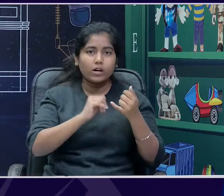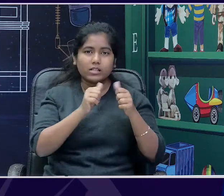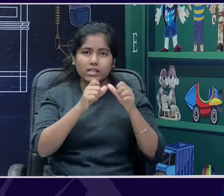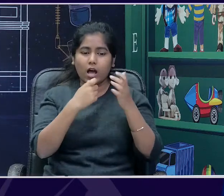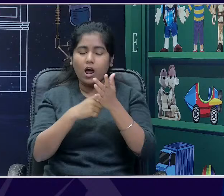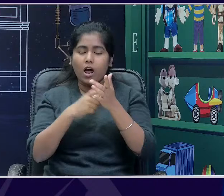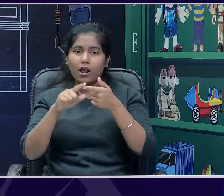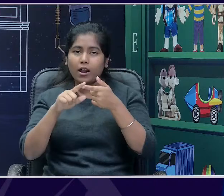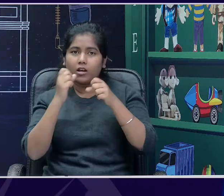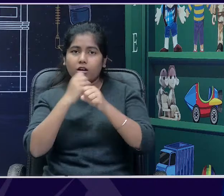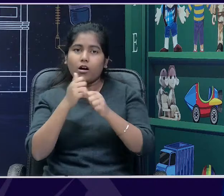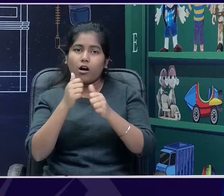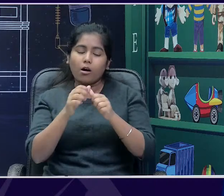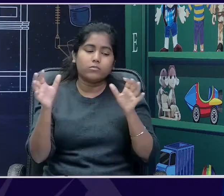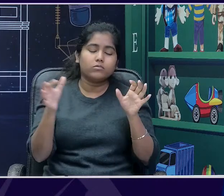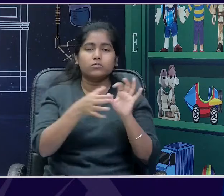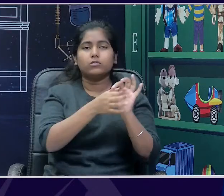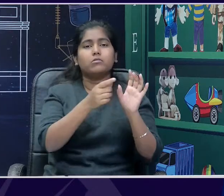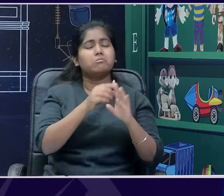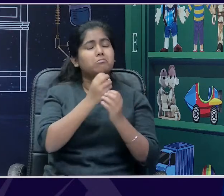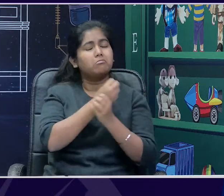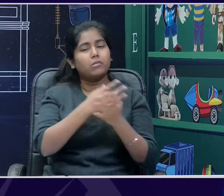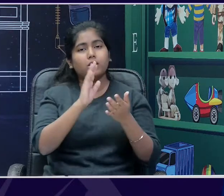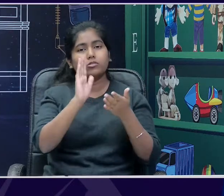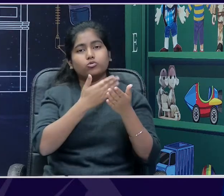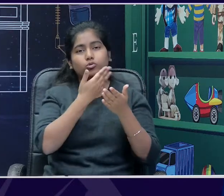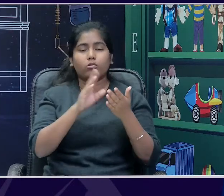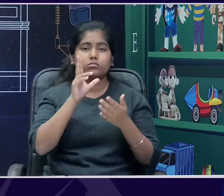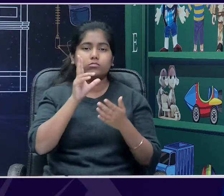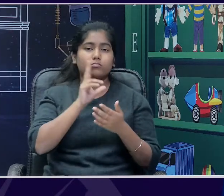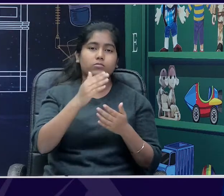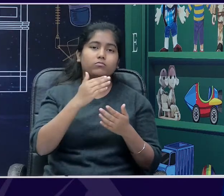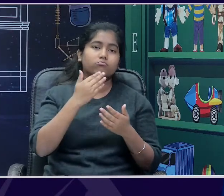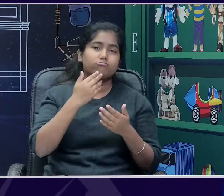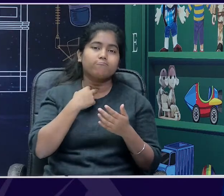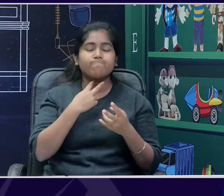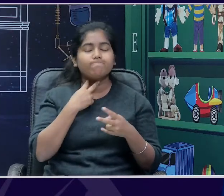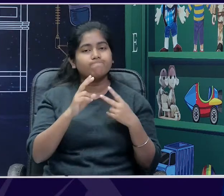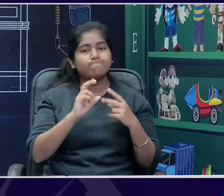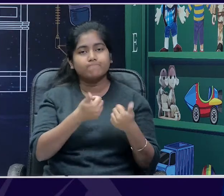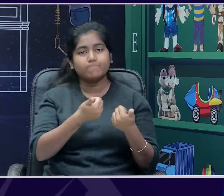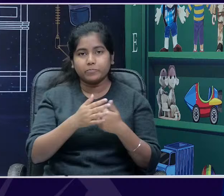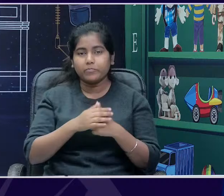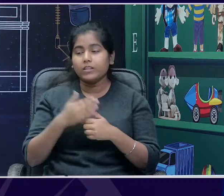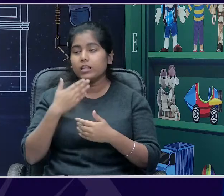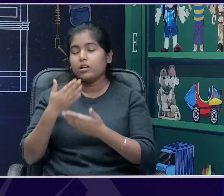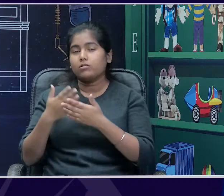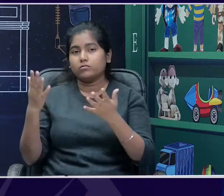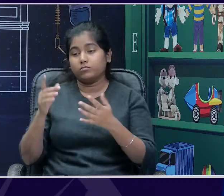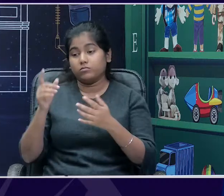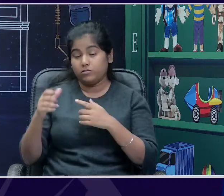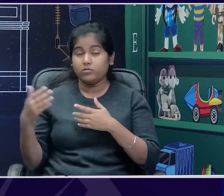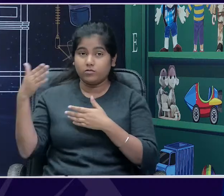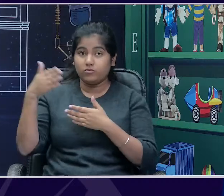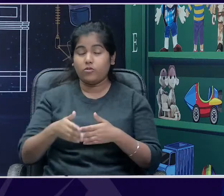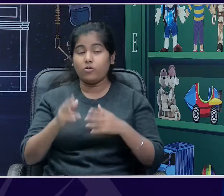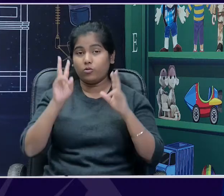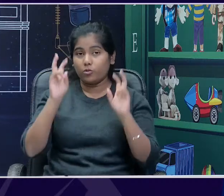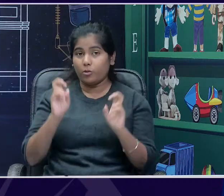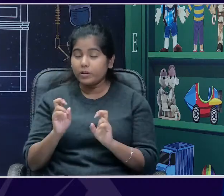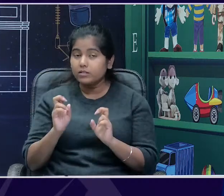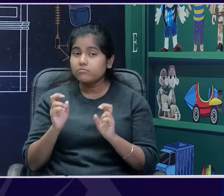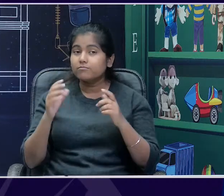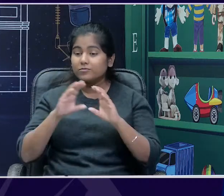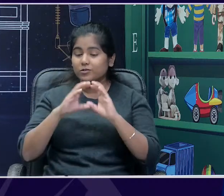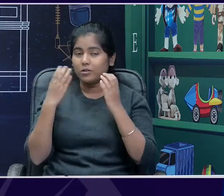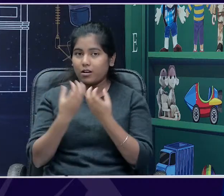can sing so many songs also. Right. Agreed. So thank you very much, Deepa ji. You came here with this detective classroom